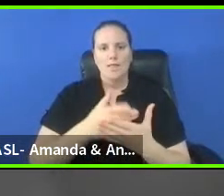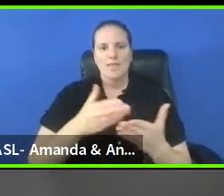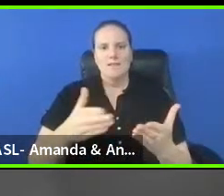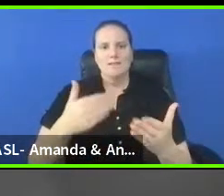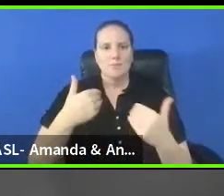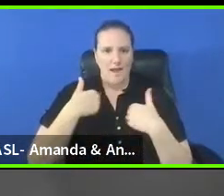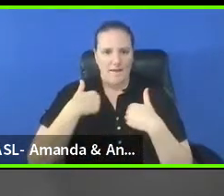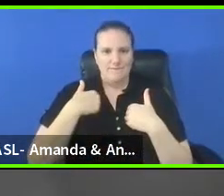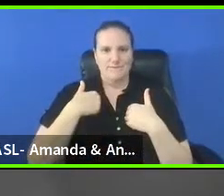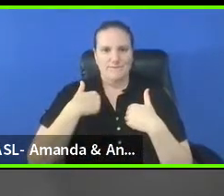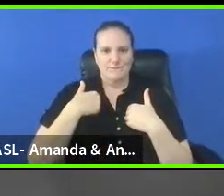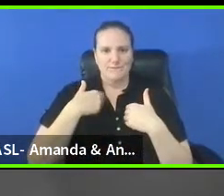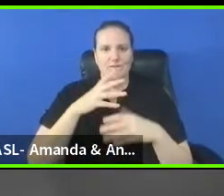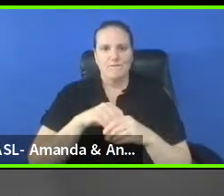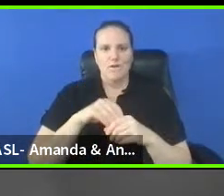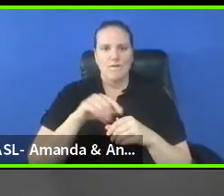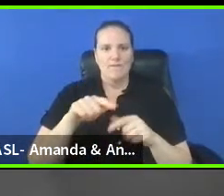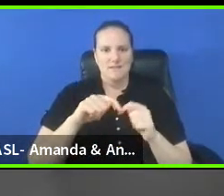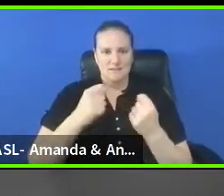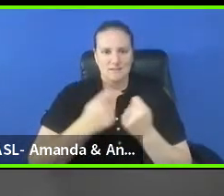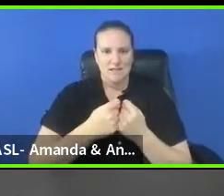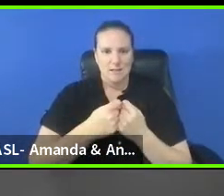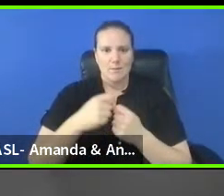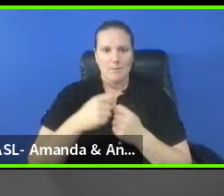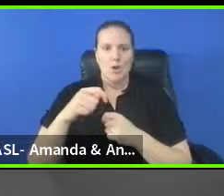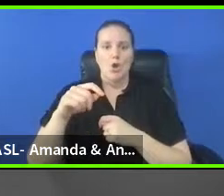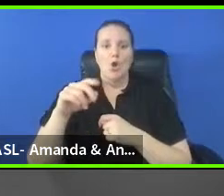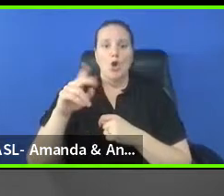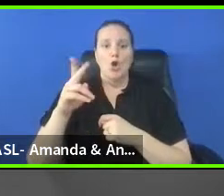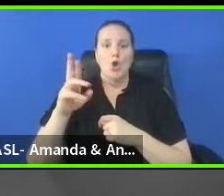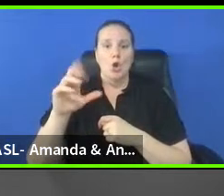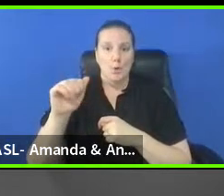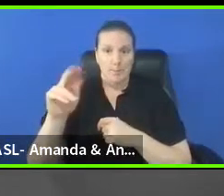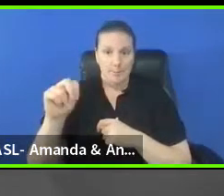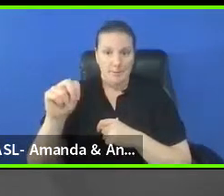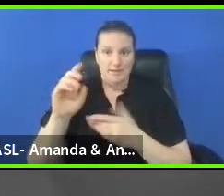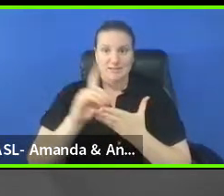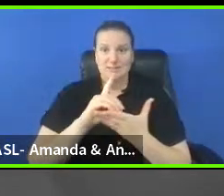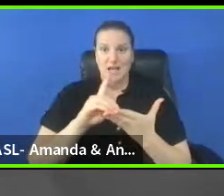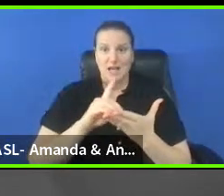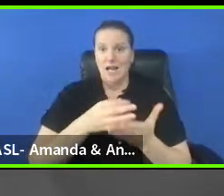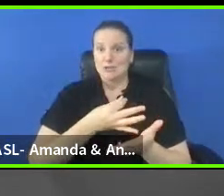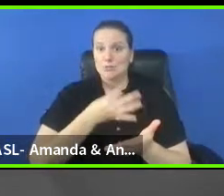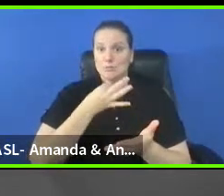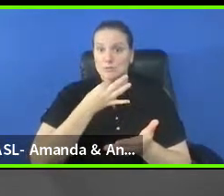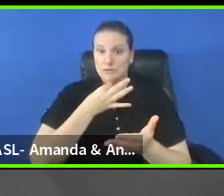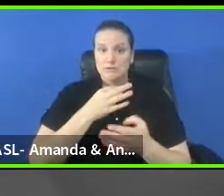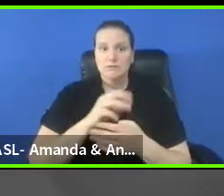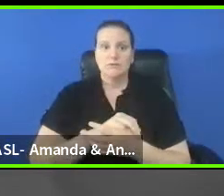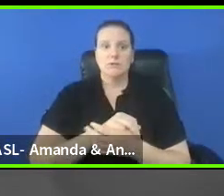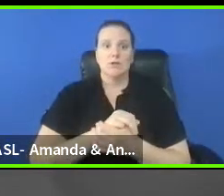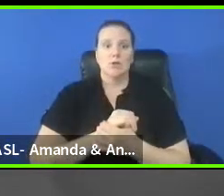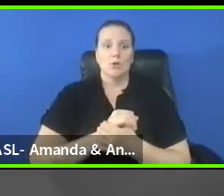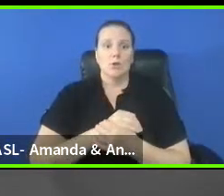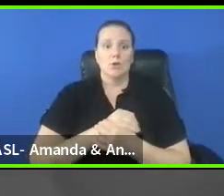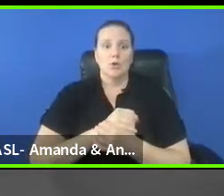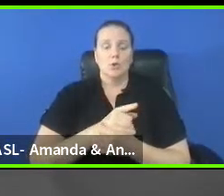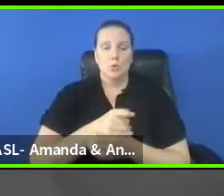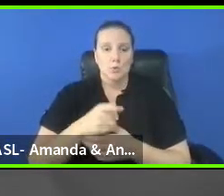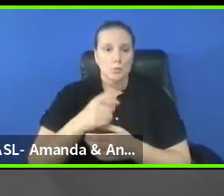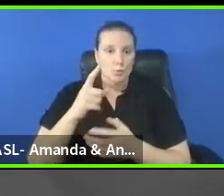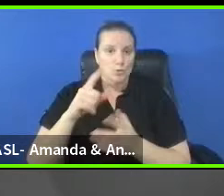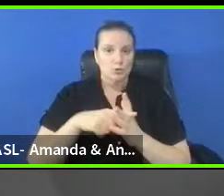have as a part of our team, we have urban design expertise. And so you're going to start